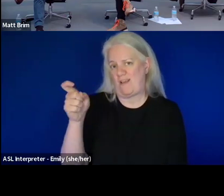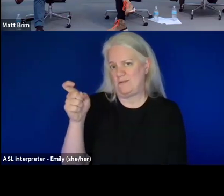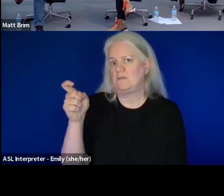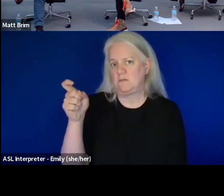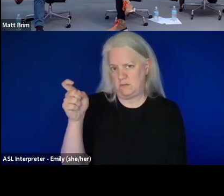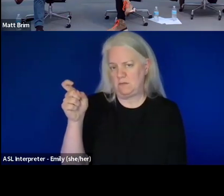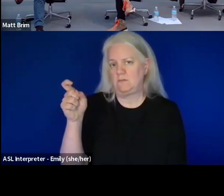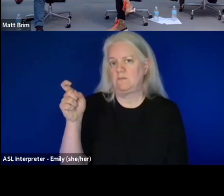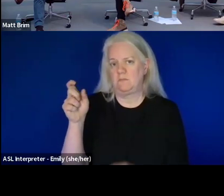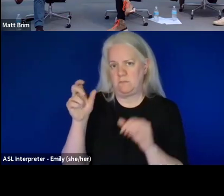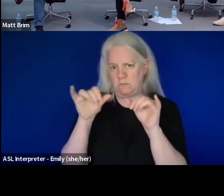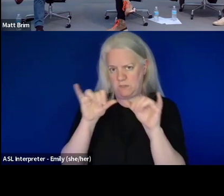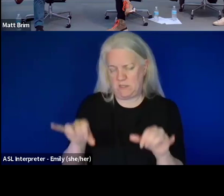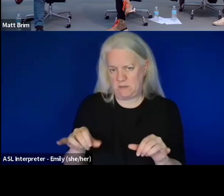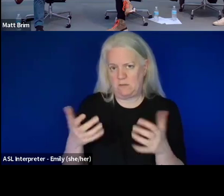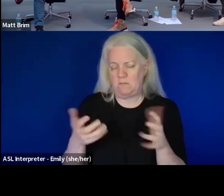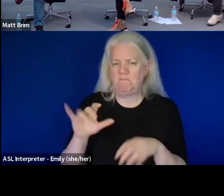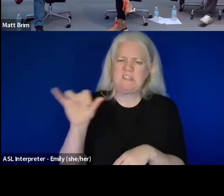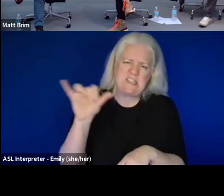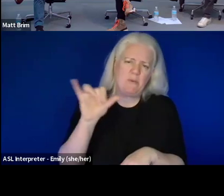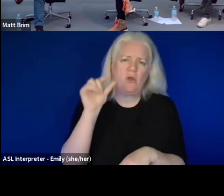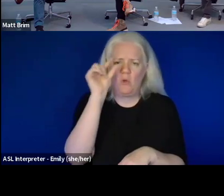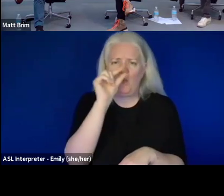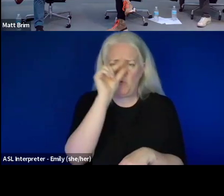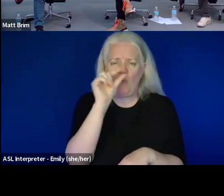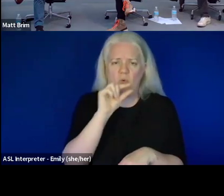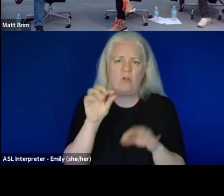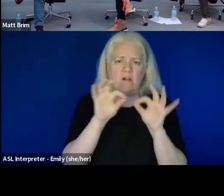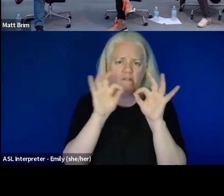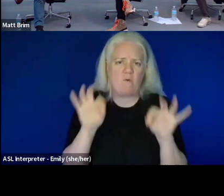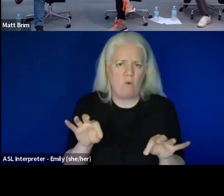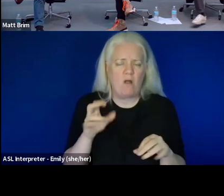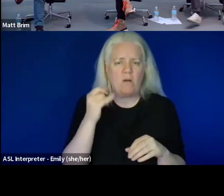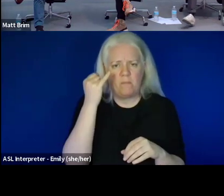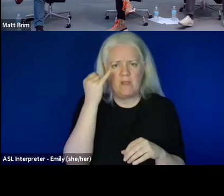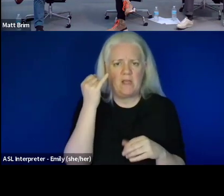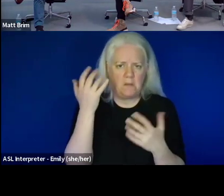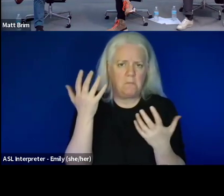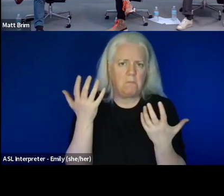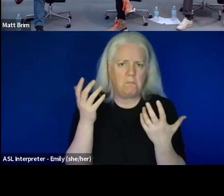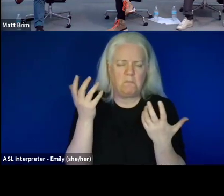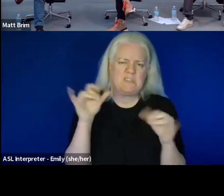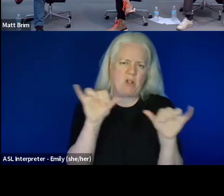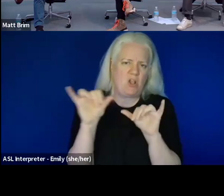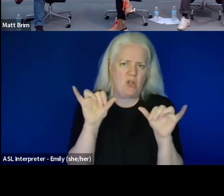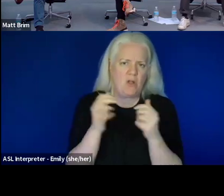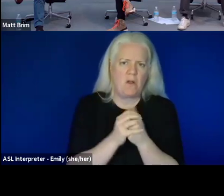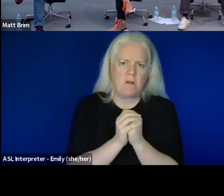like something similar to like Google. If anyone's used it, something similar to like Google survey,